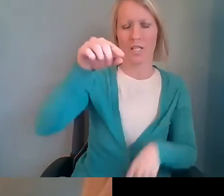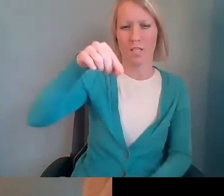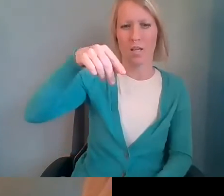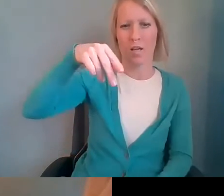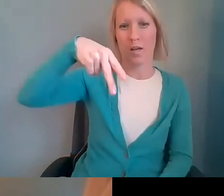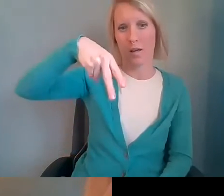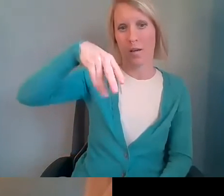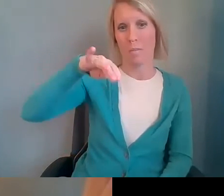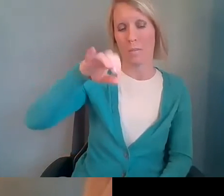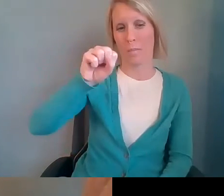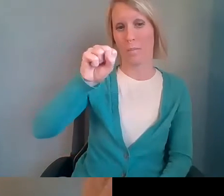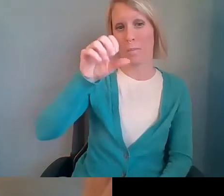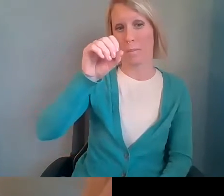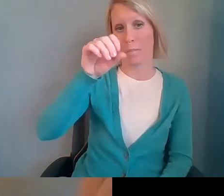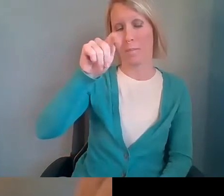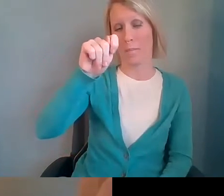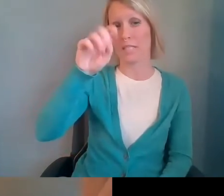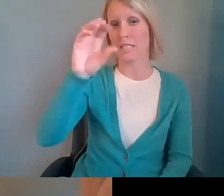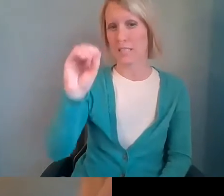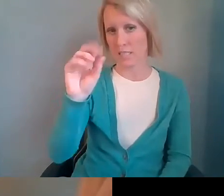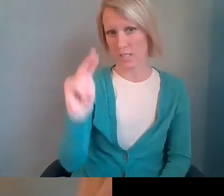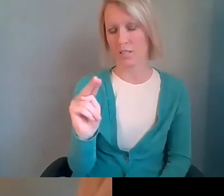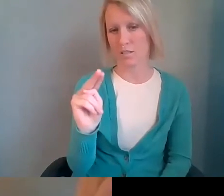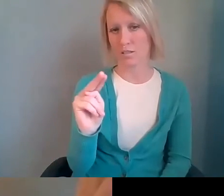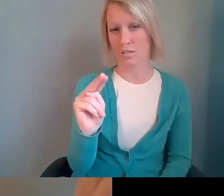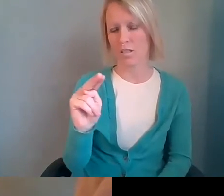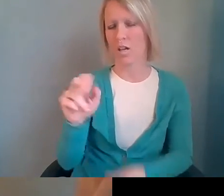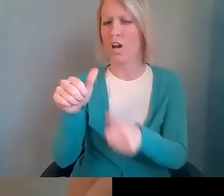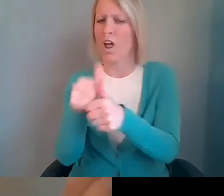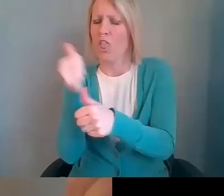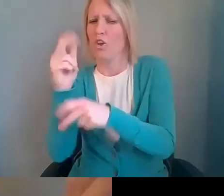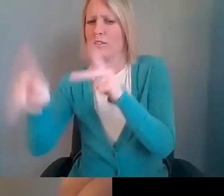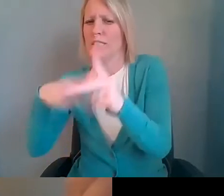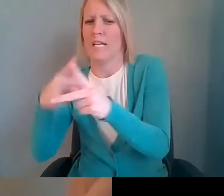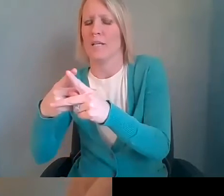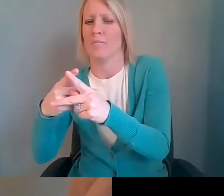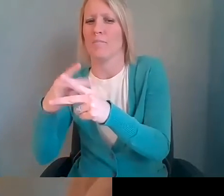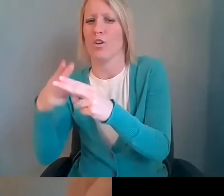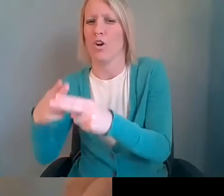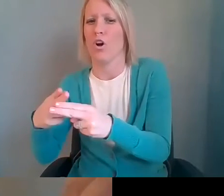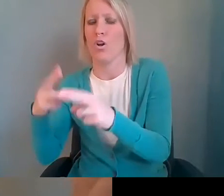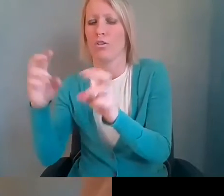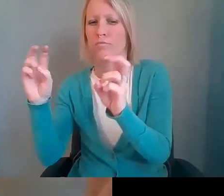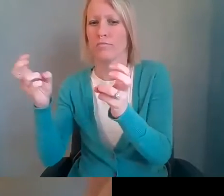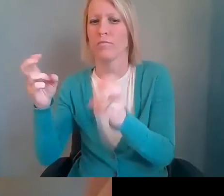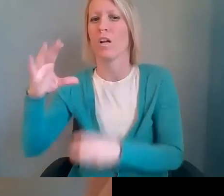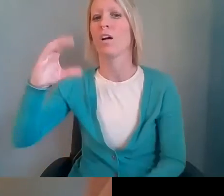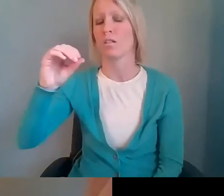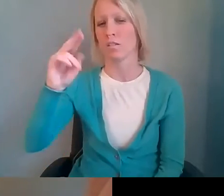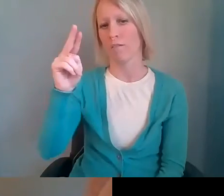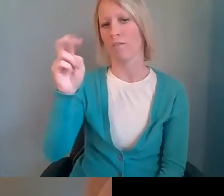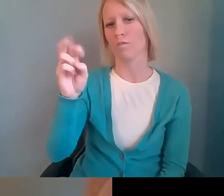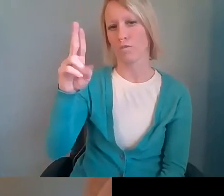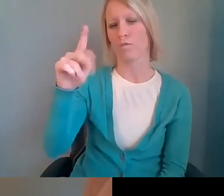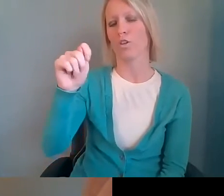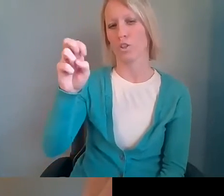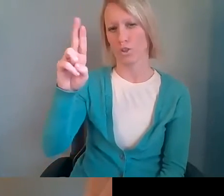another one that's called a converter, and it slides in and out, but it's based on the same premise.